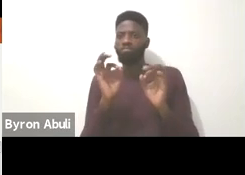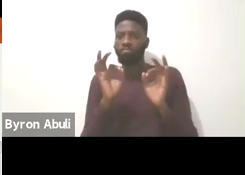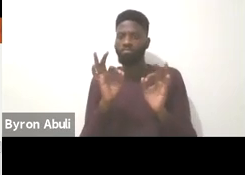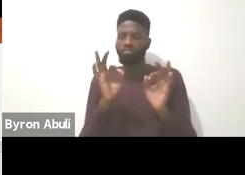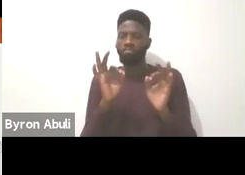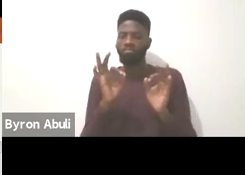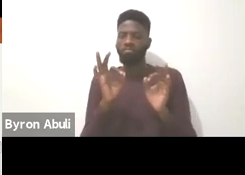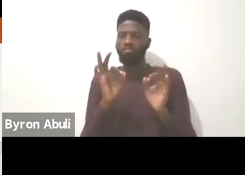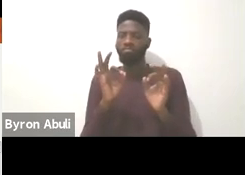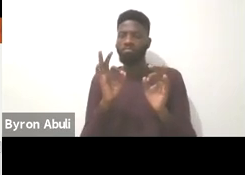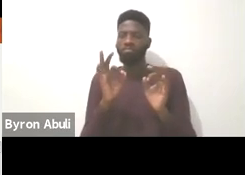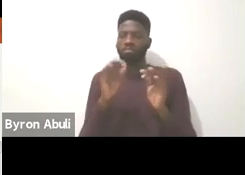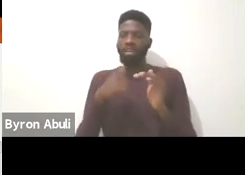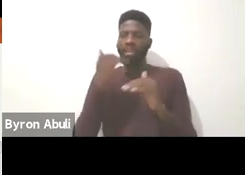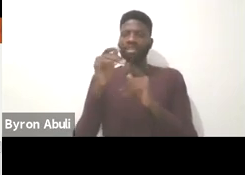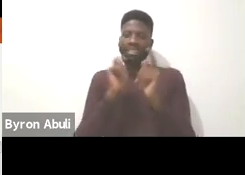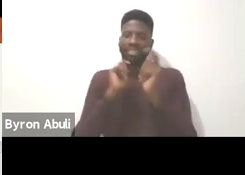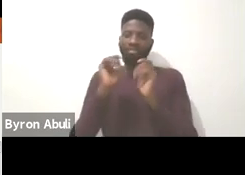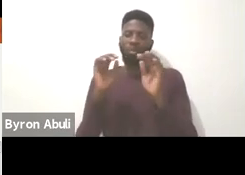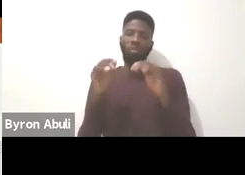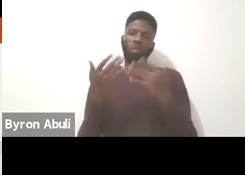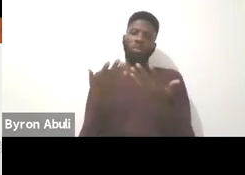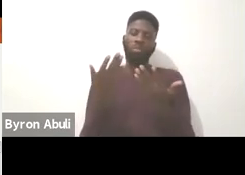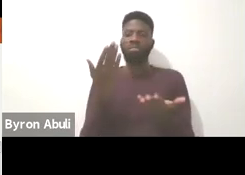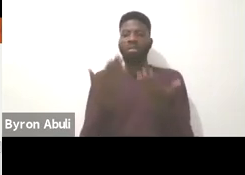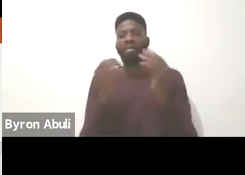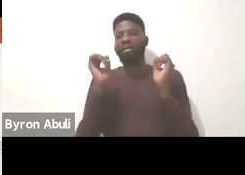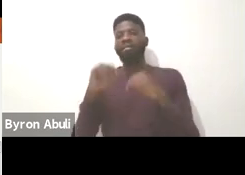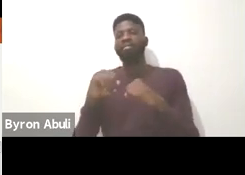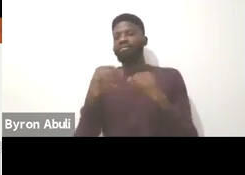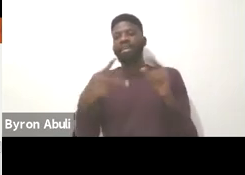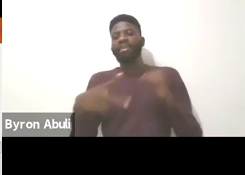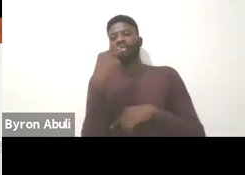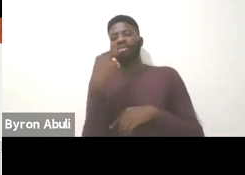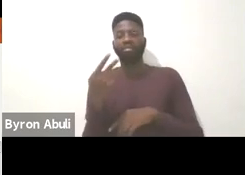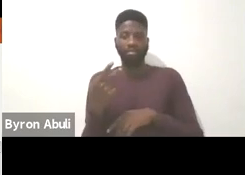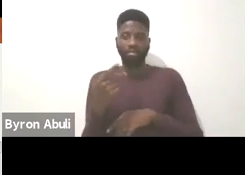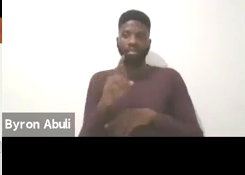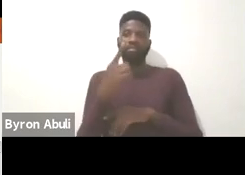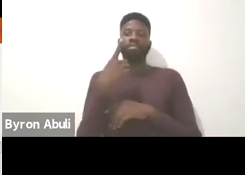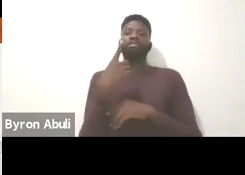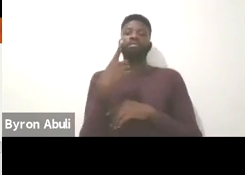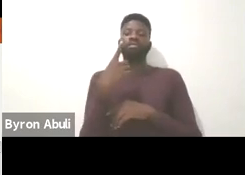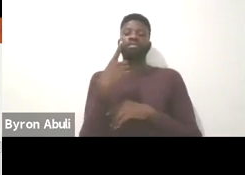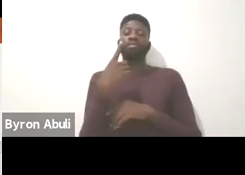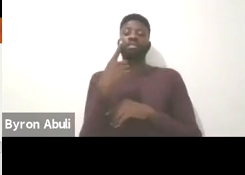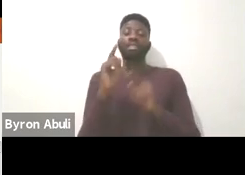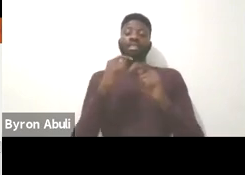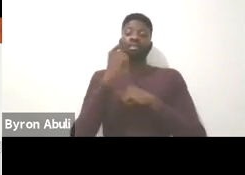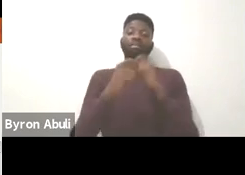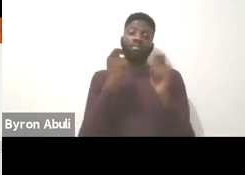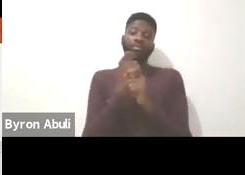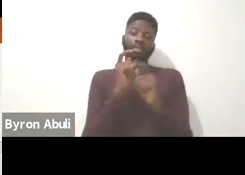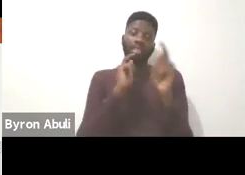the next interview, or we can just cut it at that. So that's the first type of interview tuko